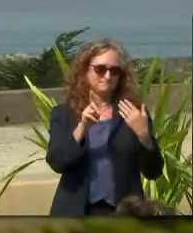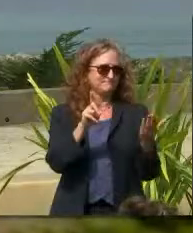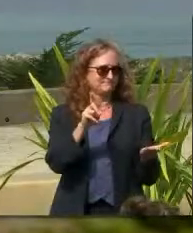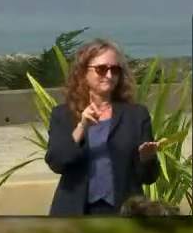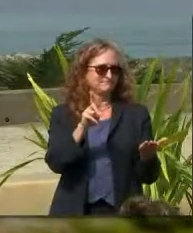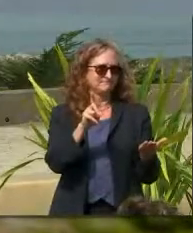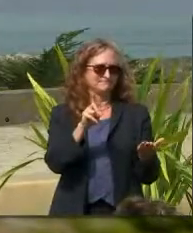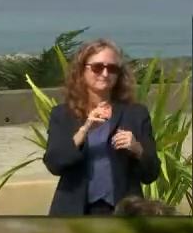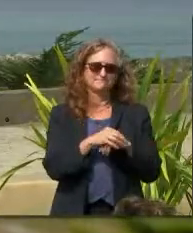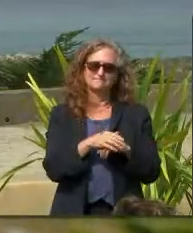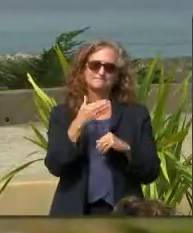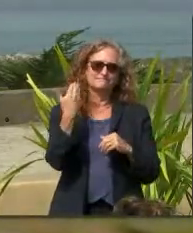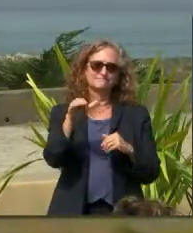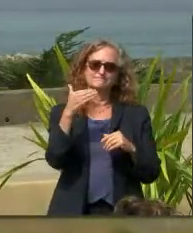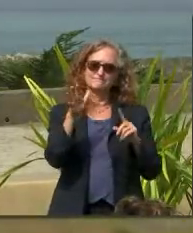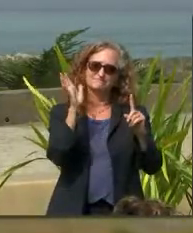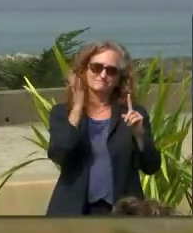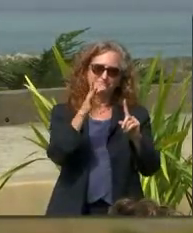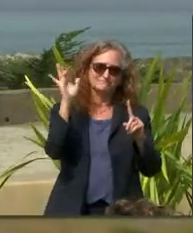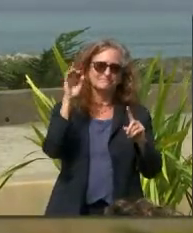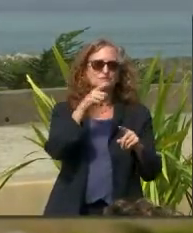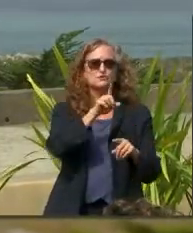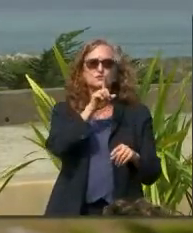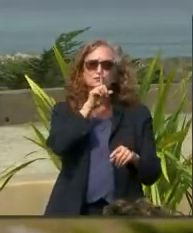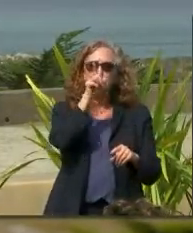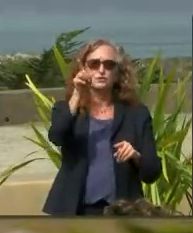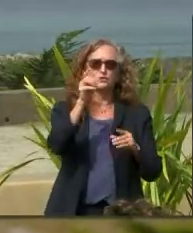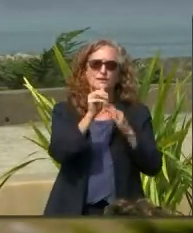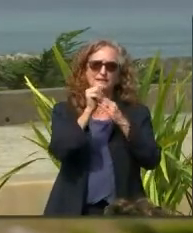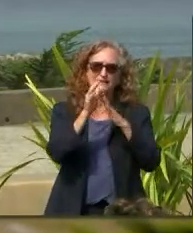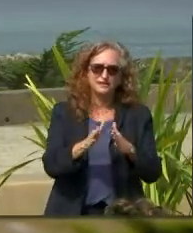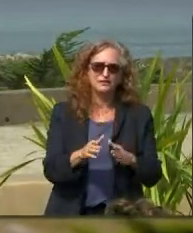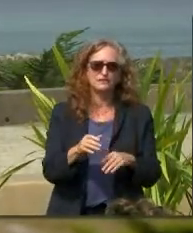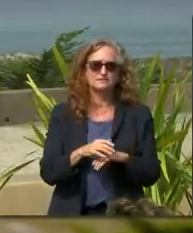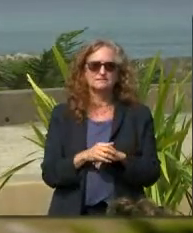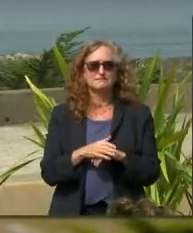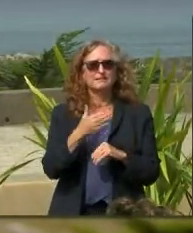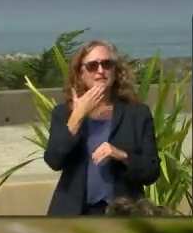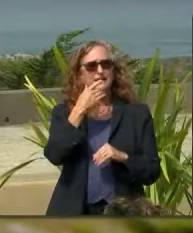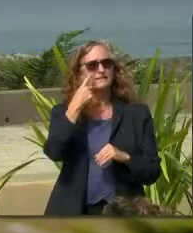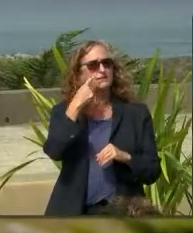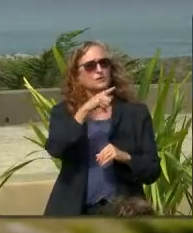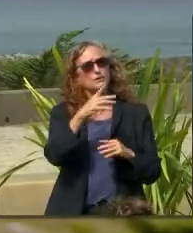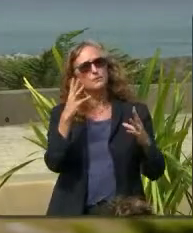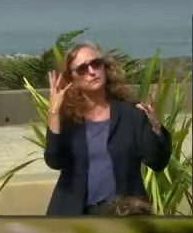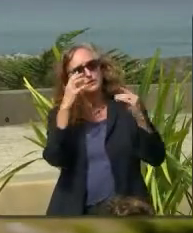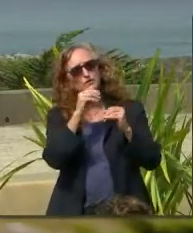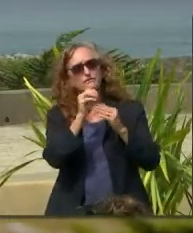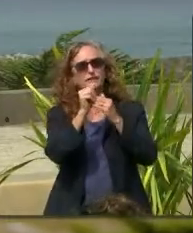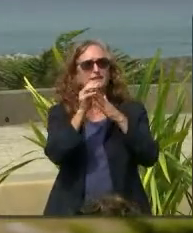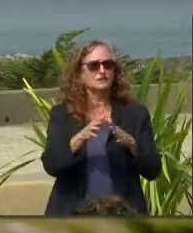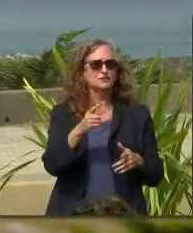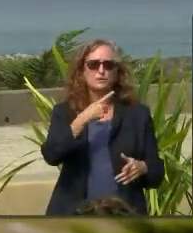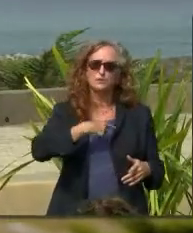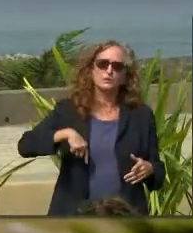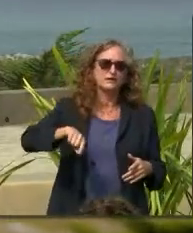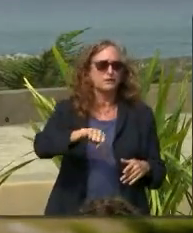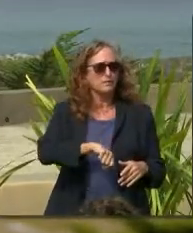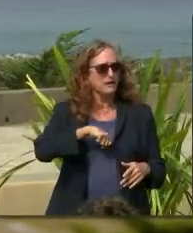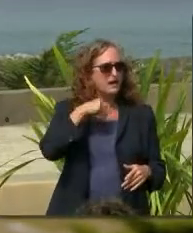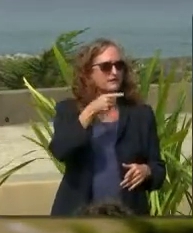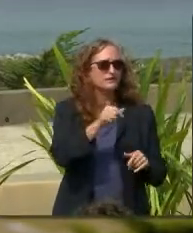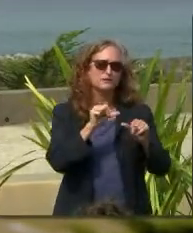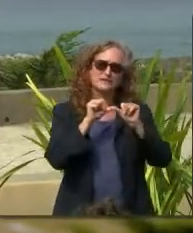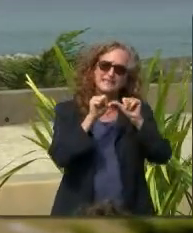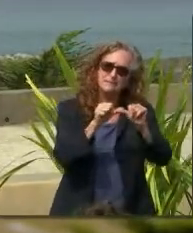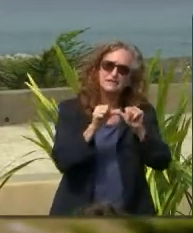Breed, you are truly leading the West Coast. Thank you for your extraordinary leadership. We are so proud of you. Keep it up,